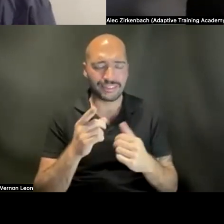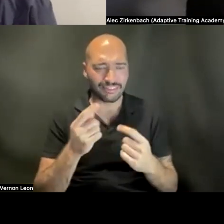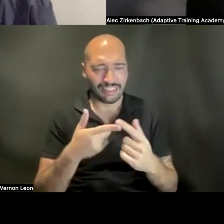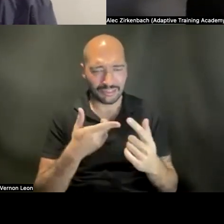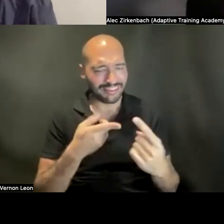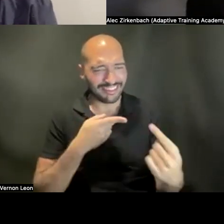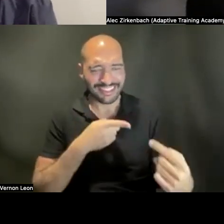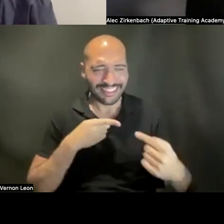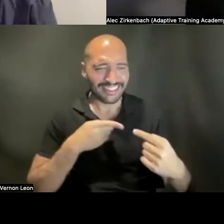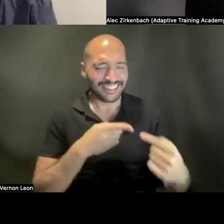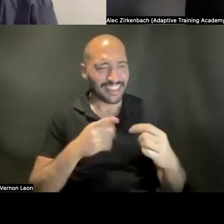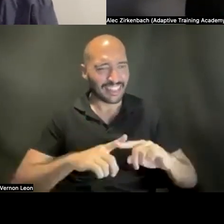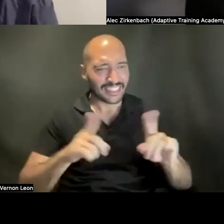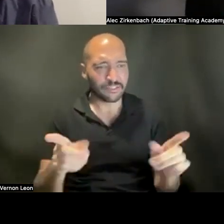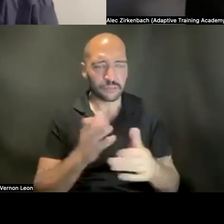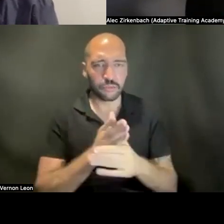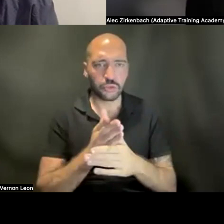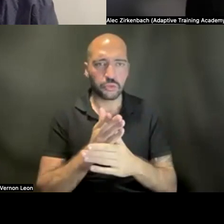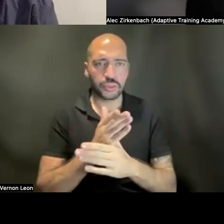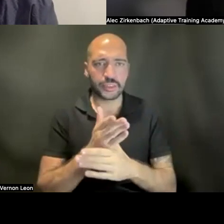the difference between